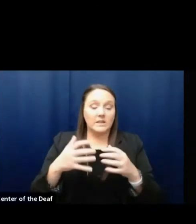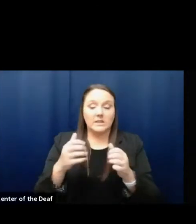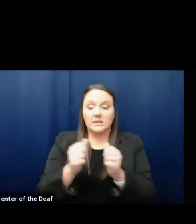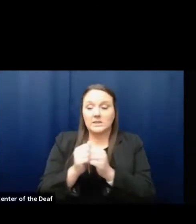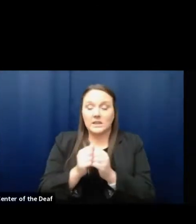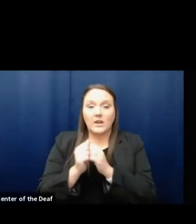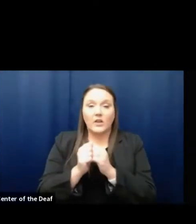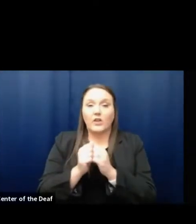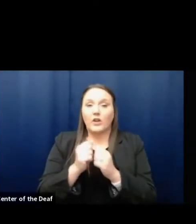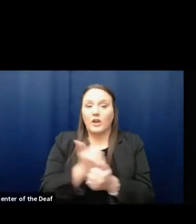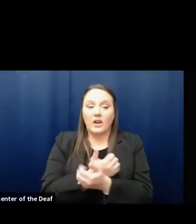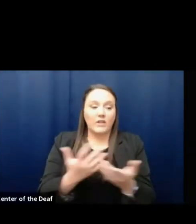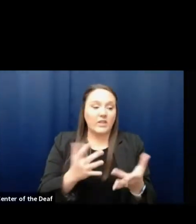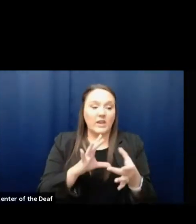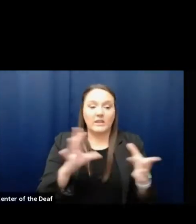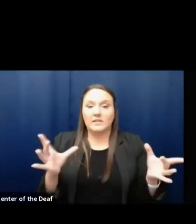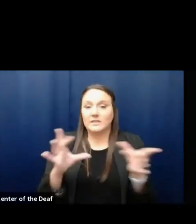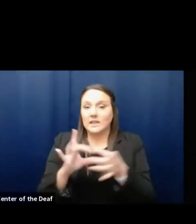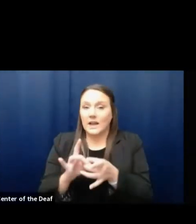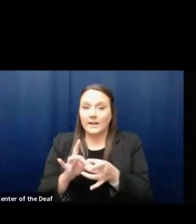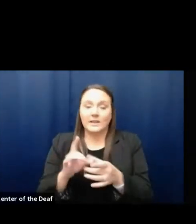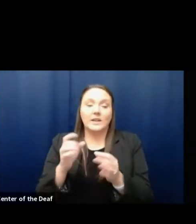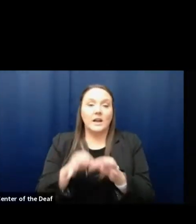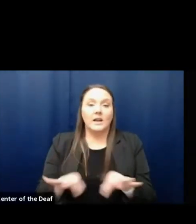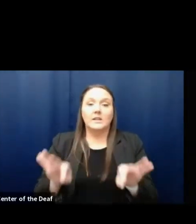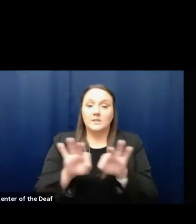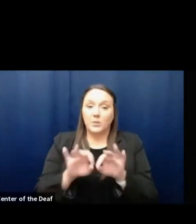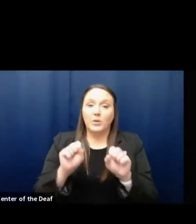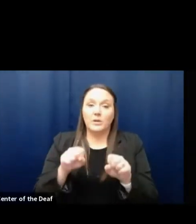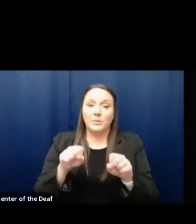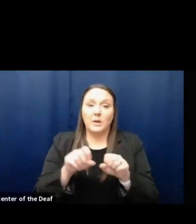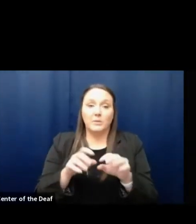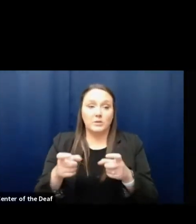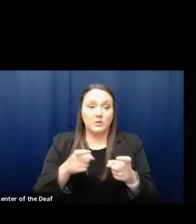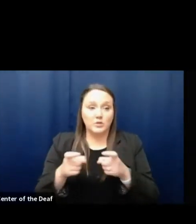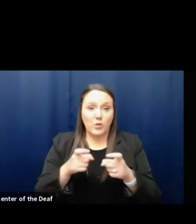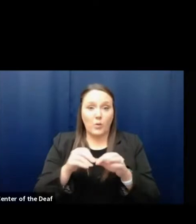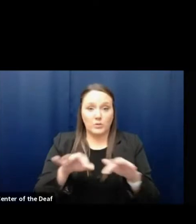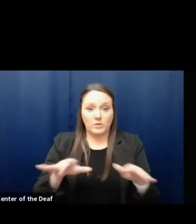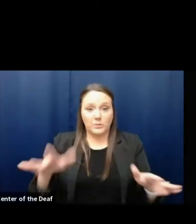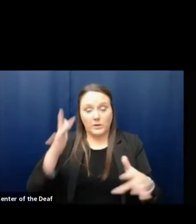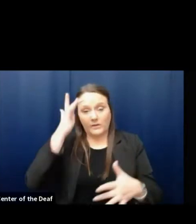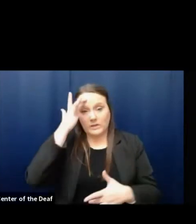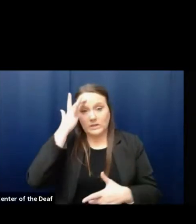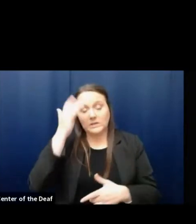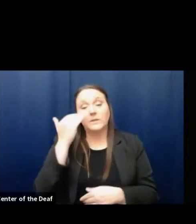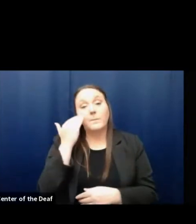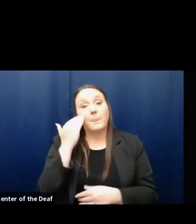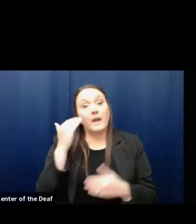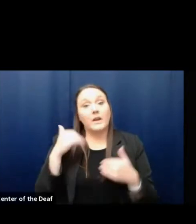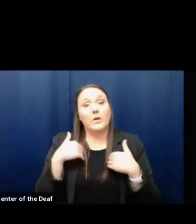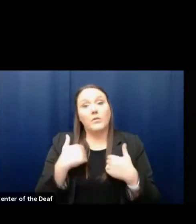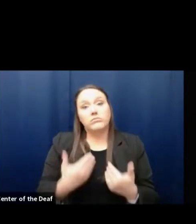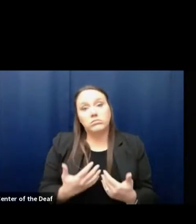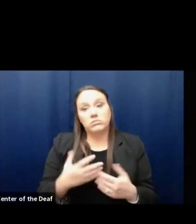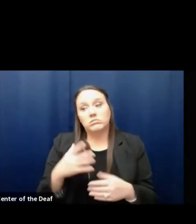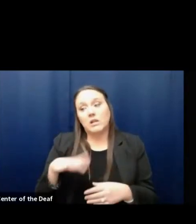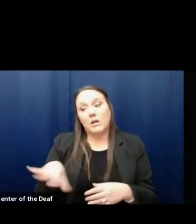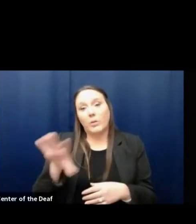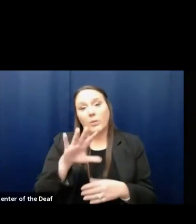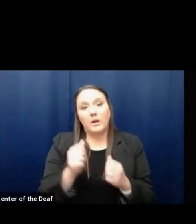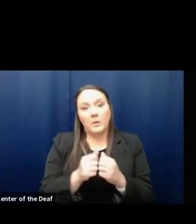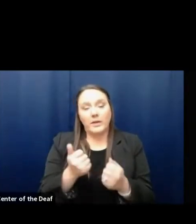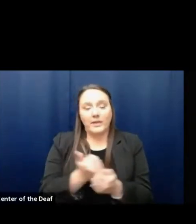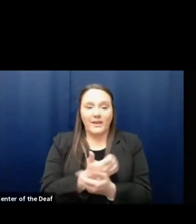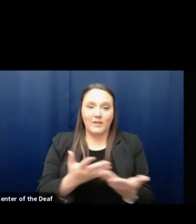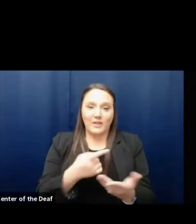linked, and they're very important to be able to control the spread of disease. I know there's, fatigue out there with all of the things that we've been